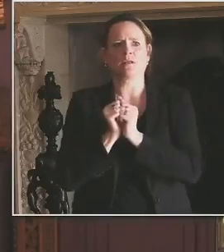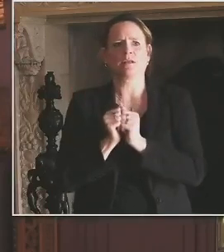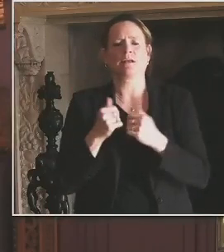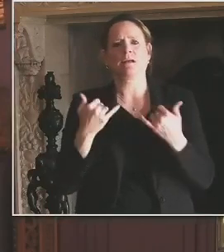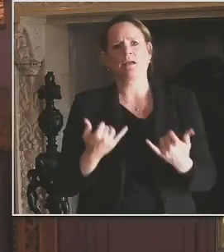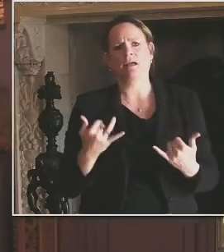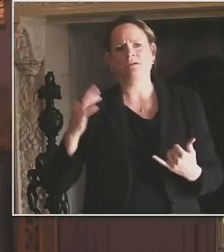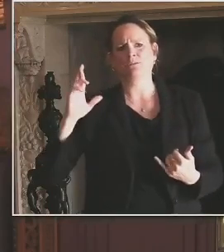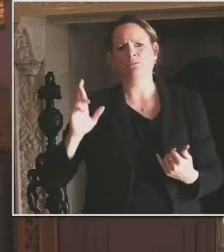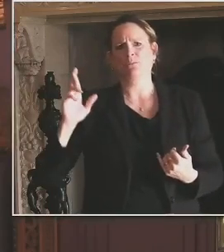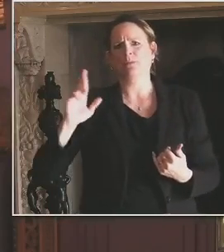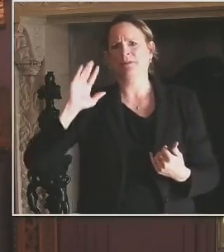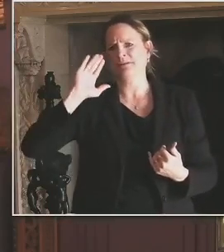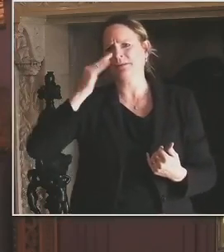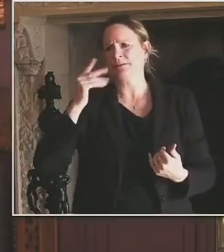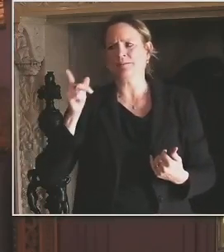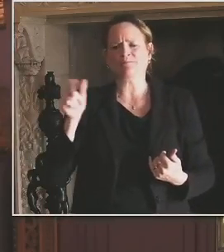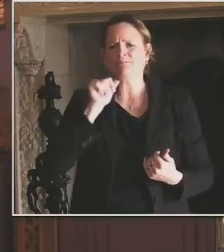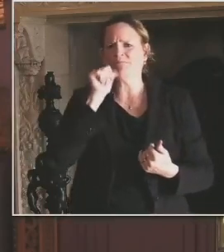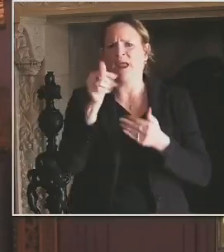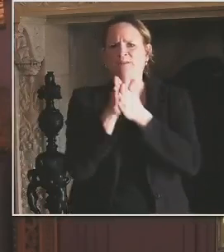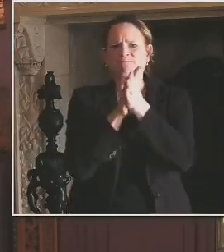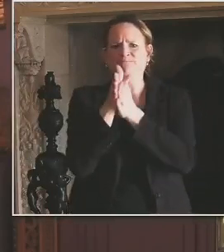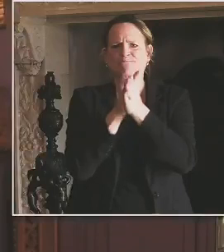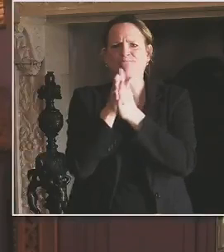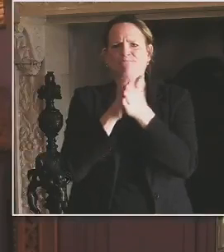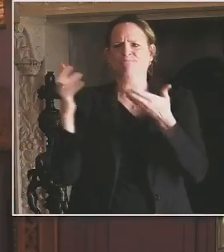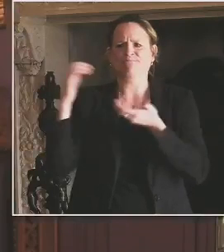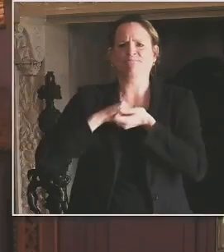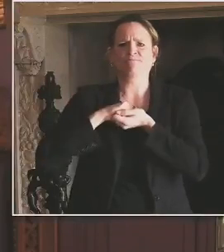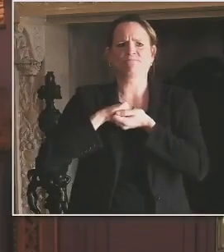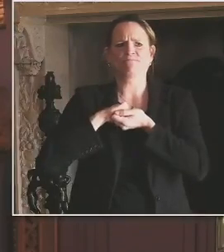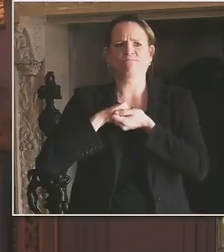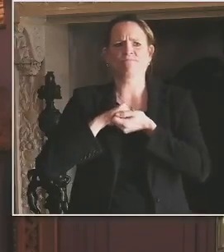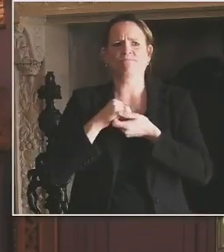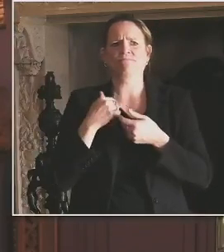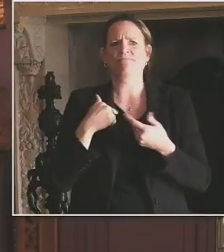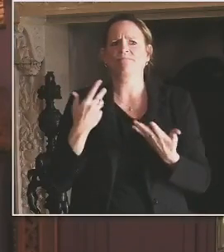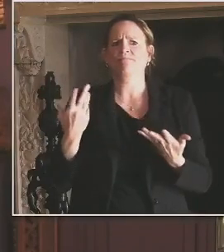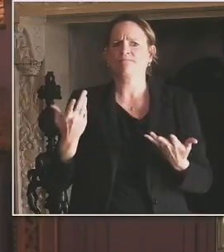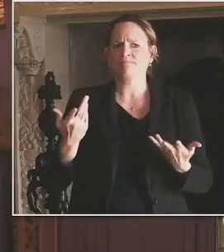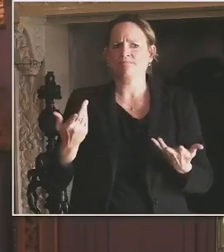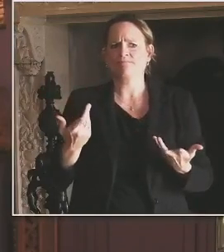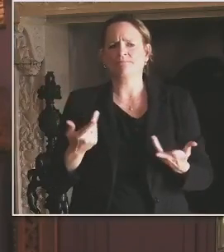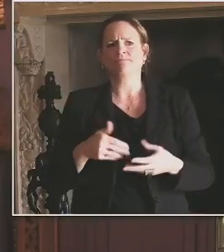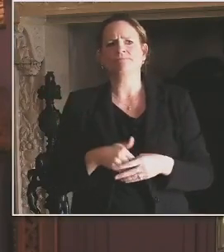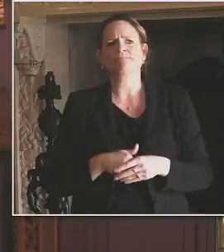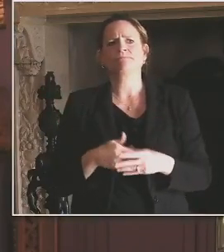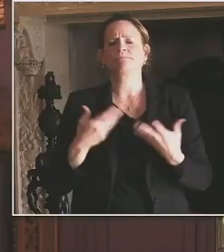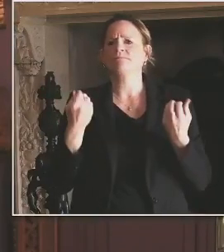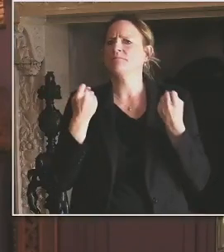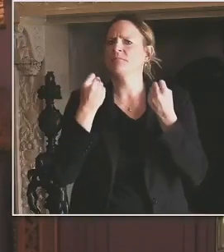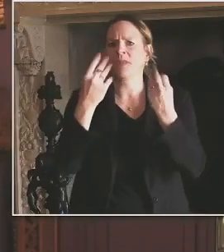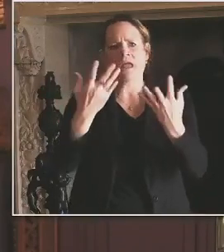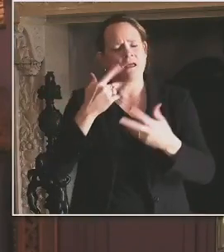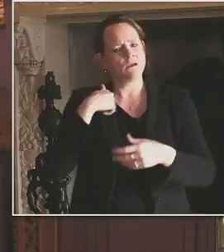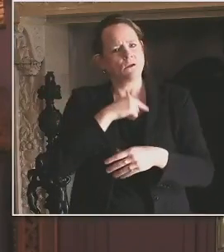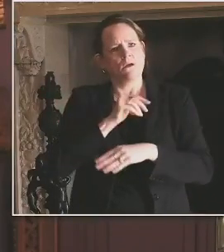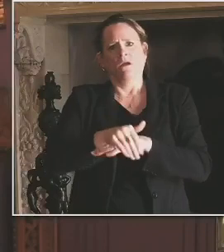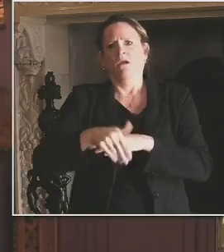whole number of issues. And so, yes, I did spend a lot of time. It's really important work. I think if we want to